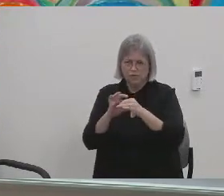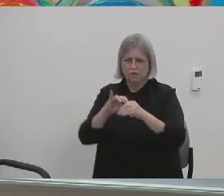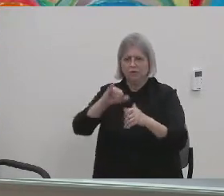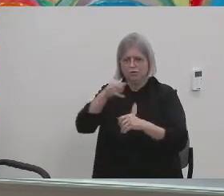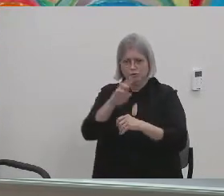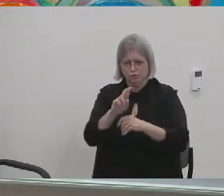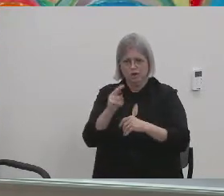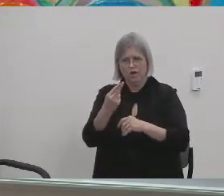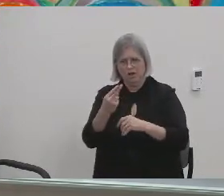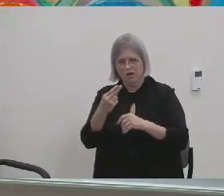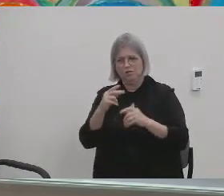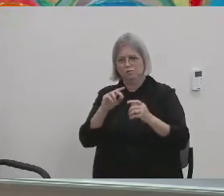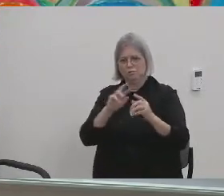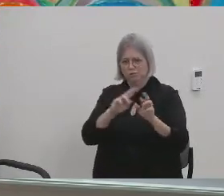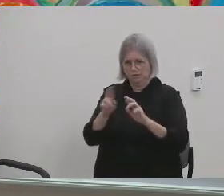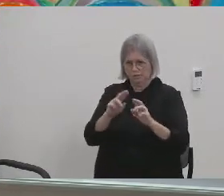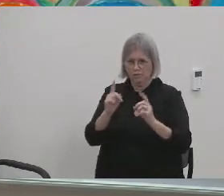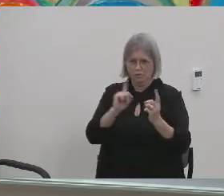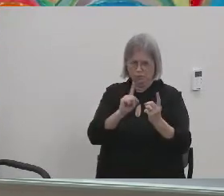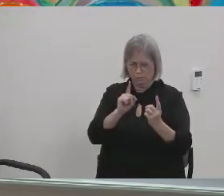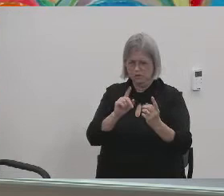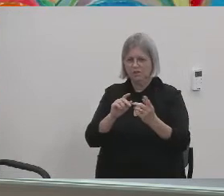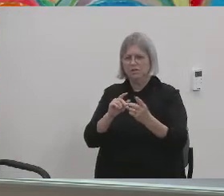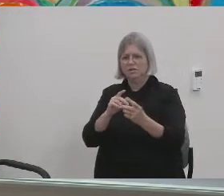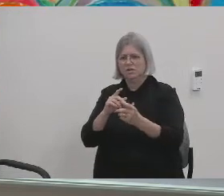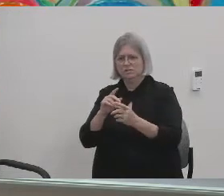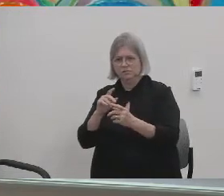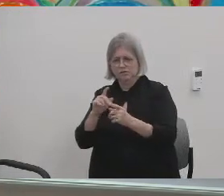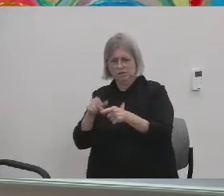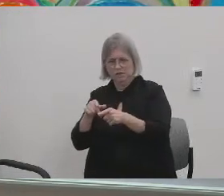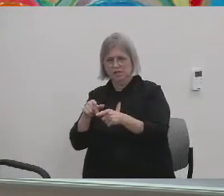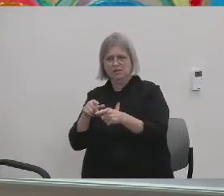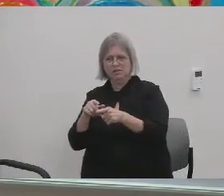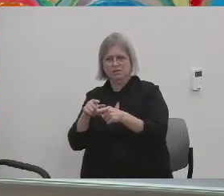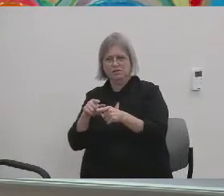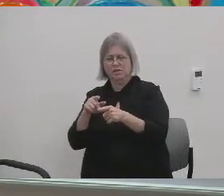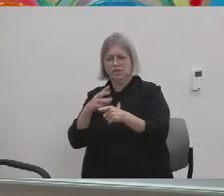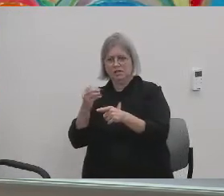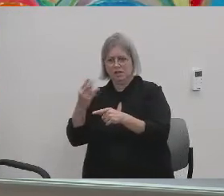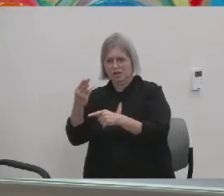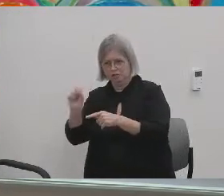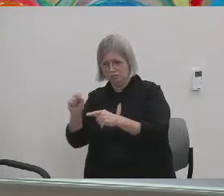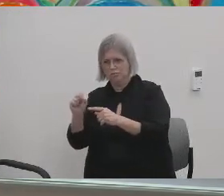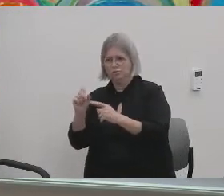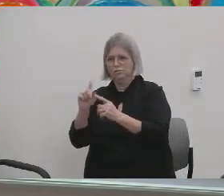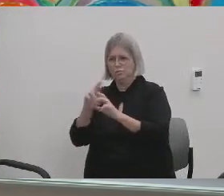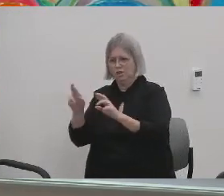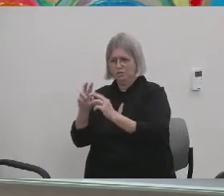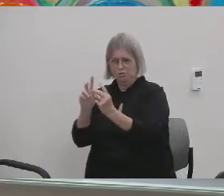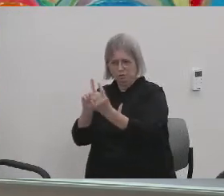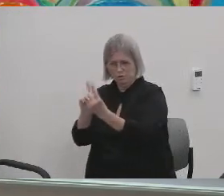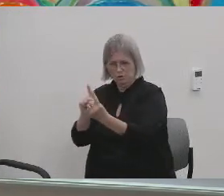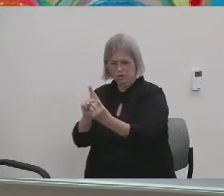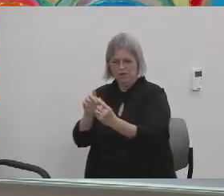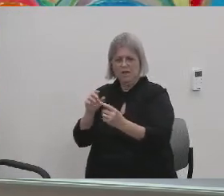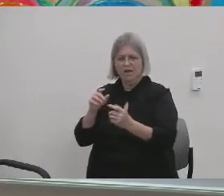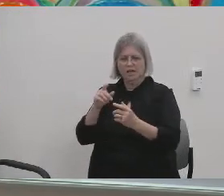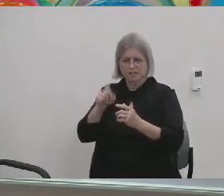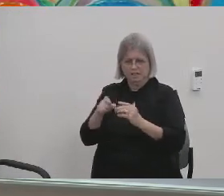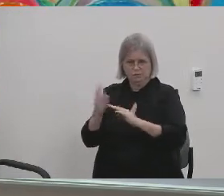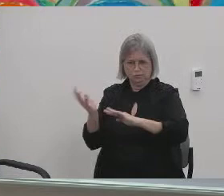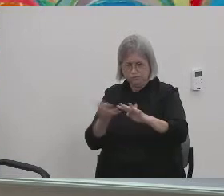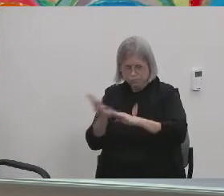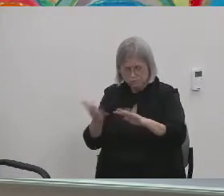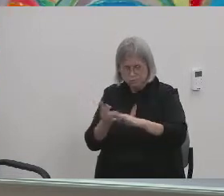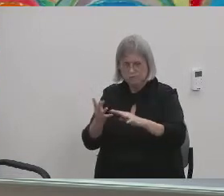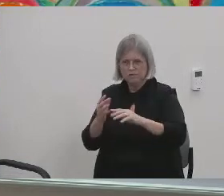one-to-one, making sure the high school was also going to be ready for one-to-one, and the amount of traffic that would be there with student devices and